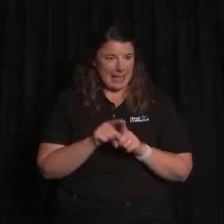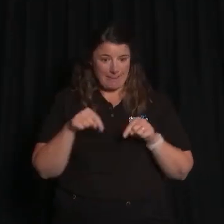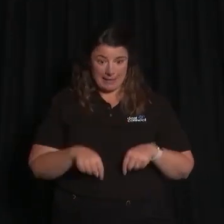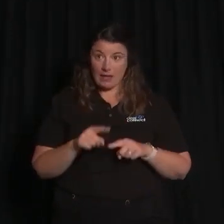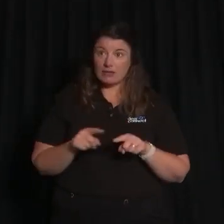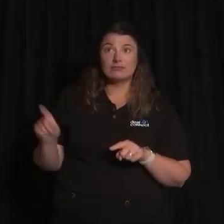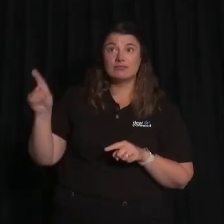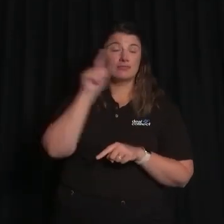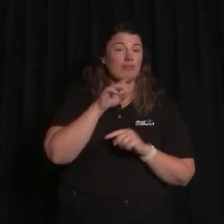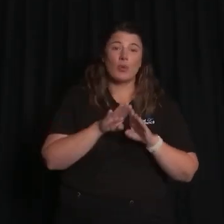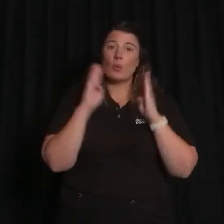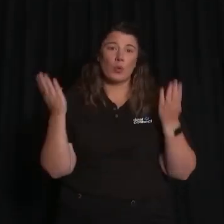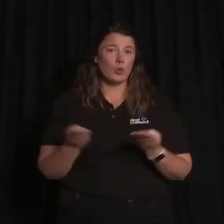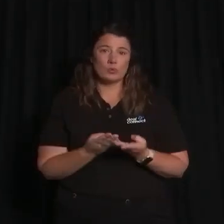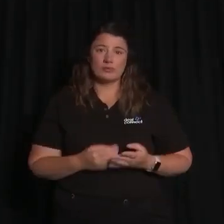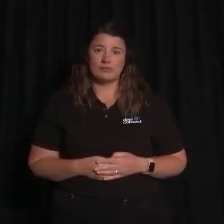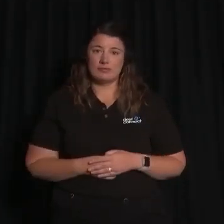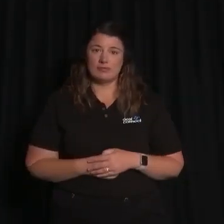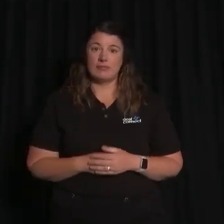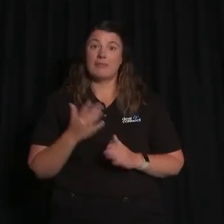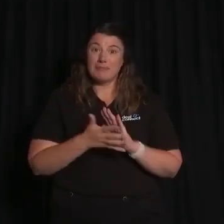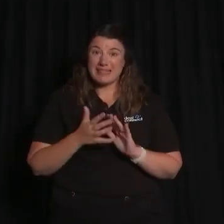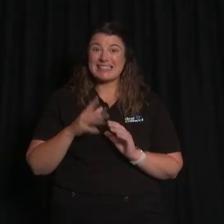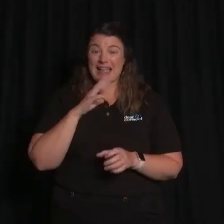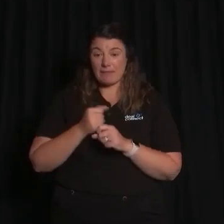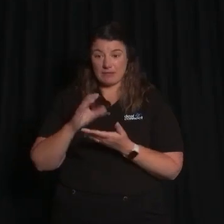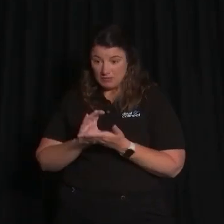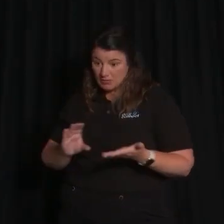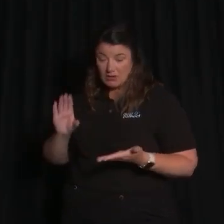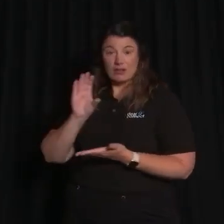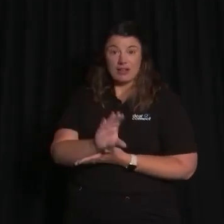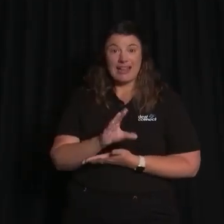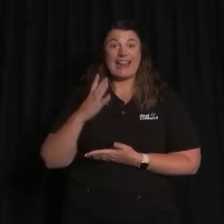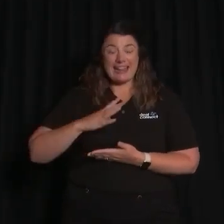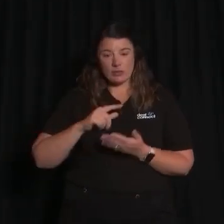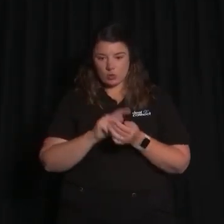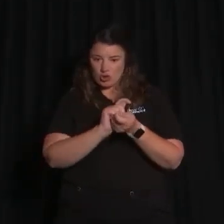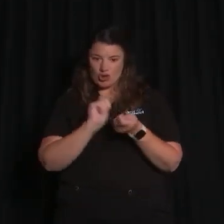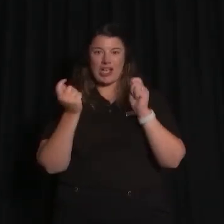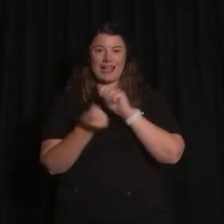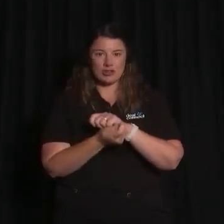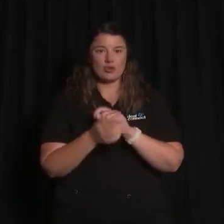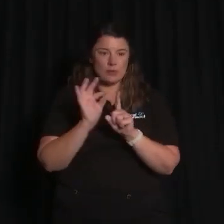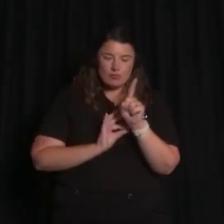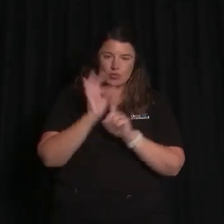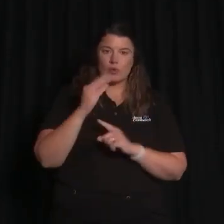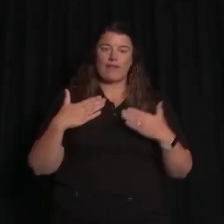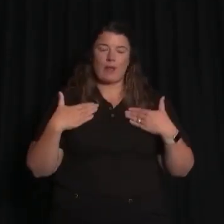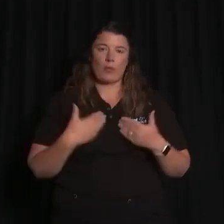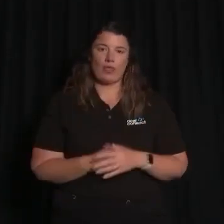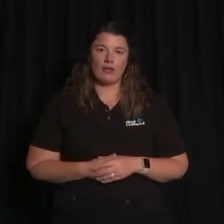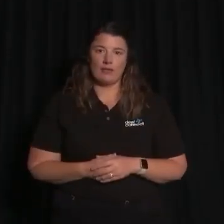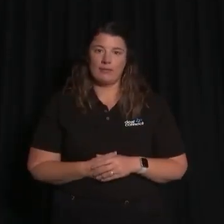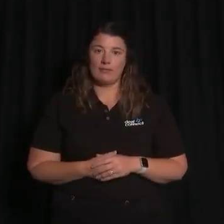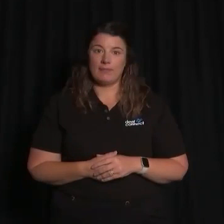that compounds the investment that's really needed in the health reform that is clearly evident, that is clearly